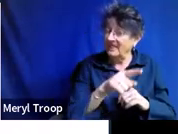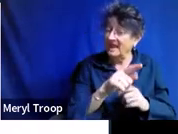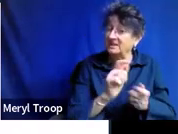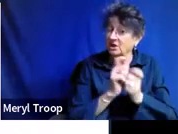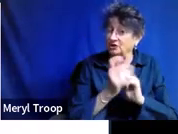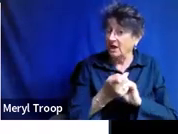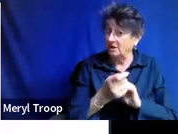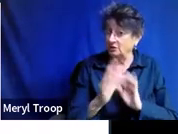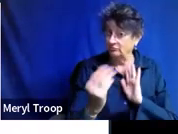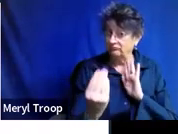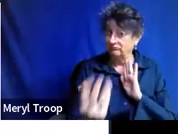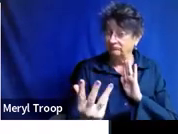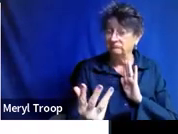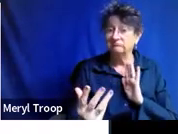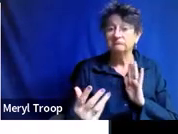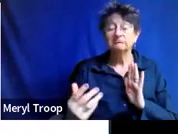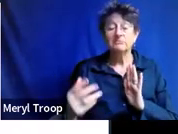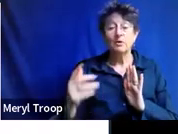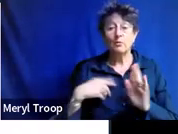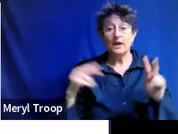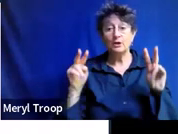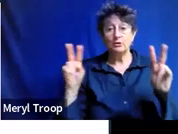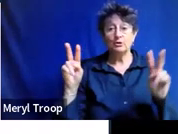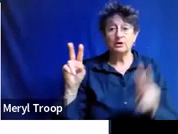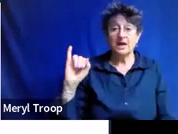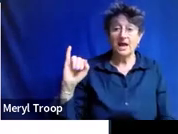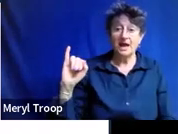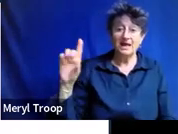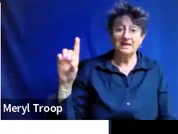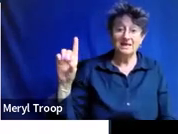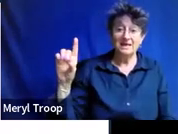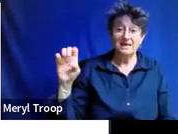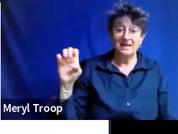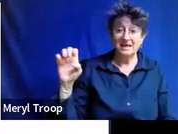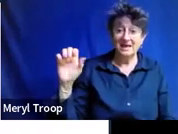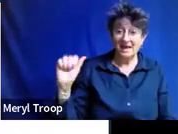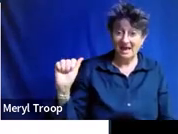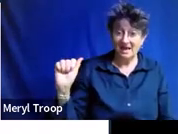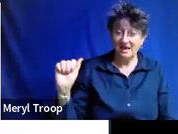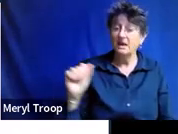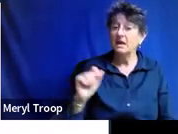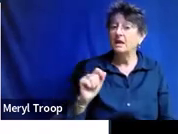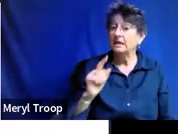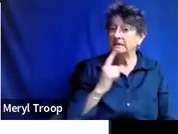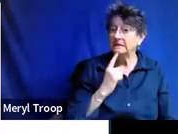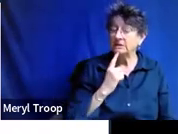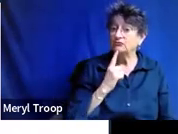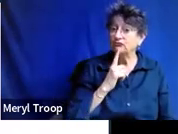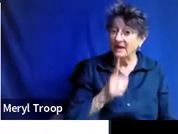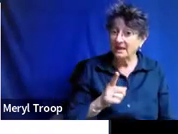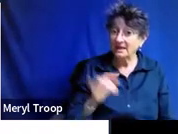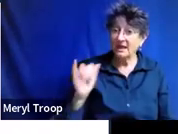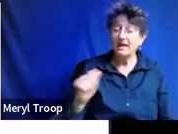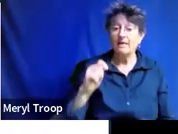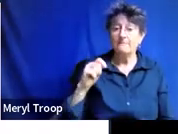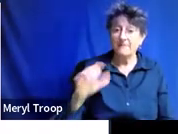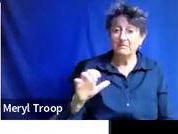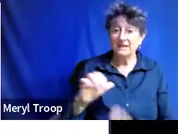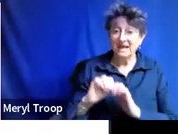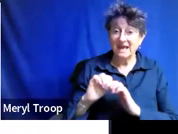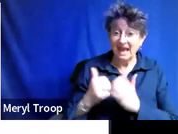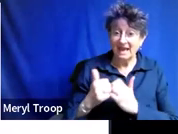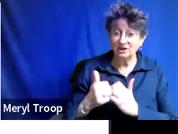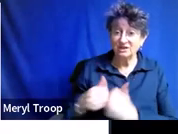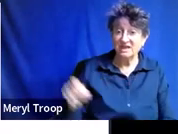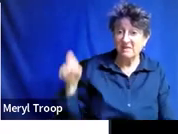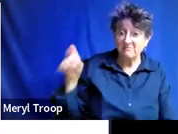practice. When we looked at IDEA, we realized that it's really about the public agency must invite